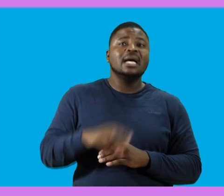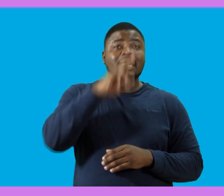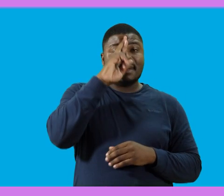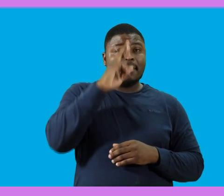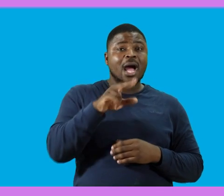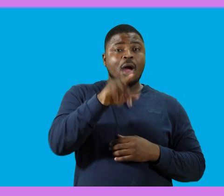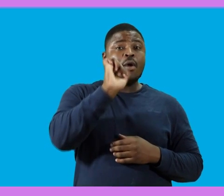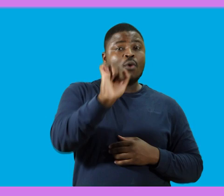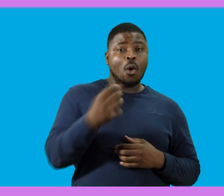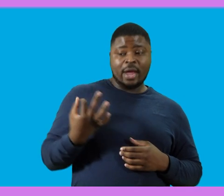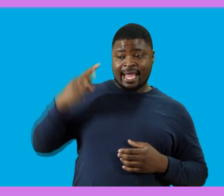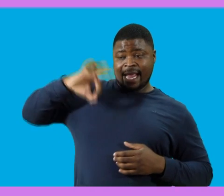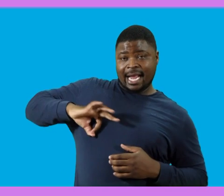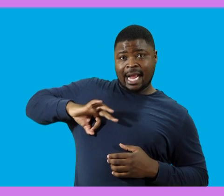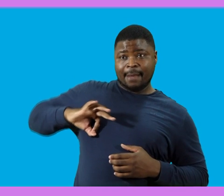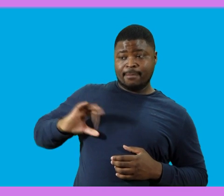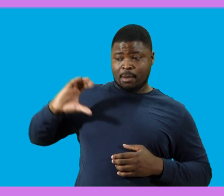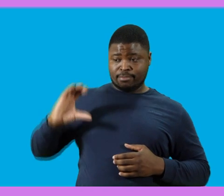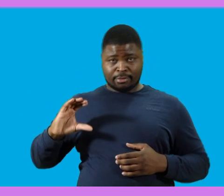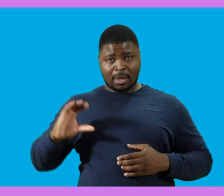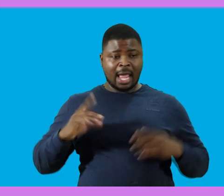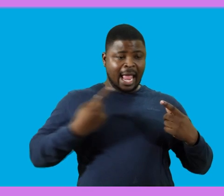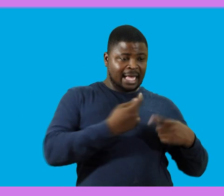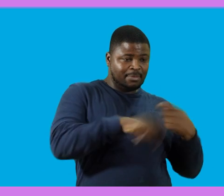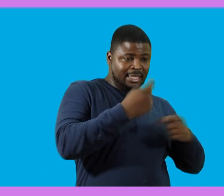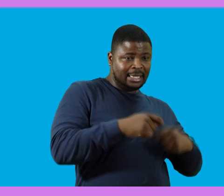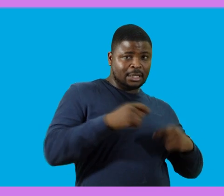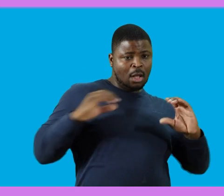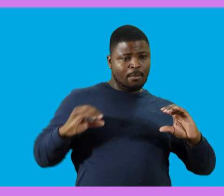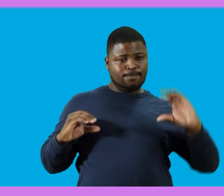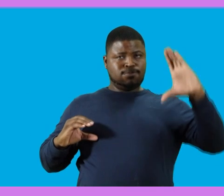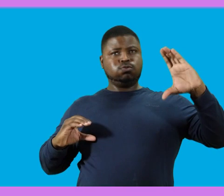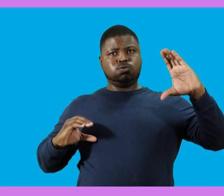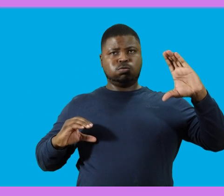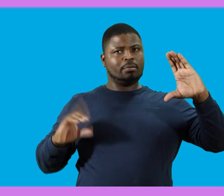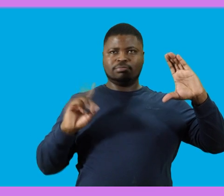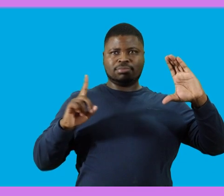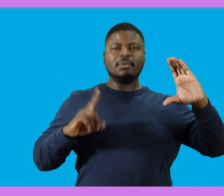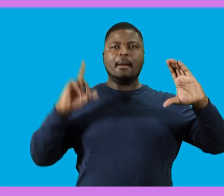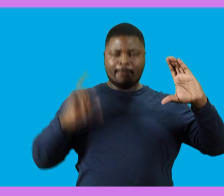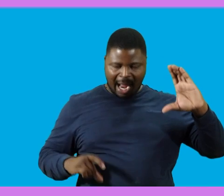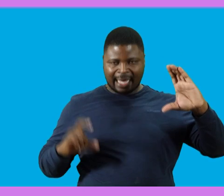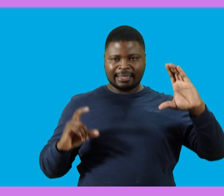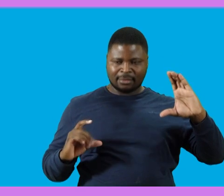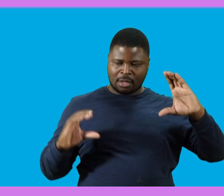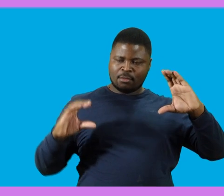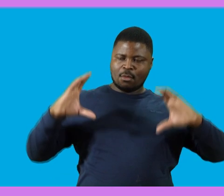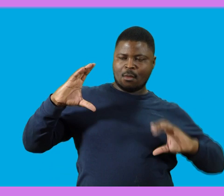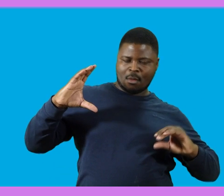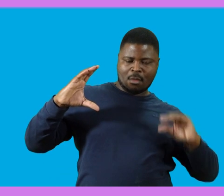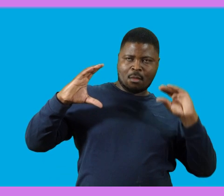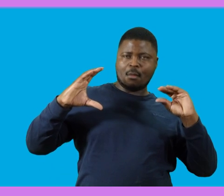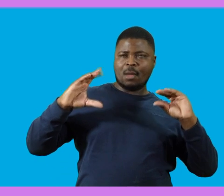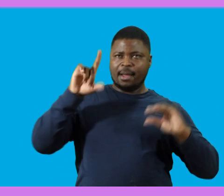is less than your expenses, you'll need to cut some of your expenses. Always remember to live within your